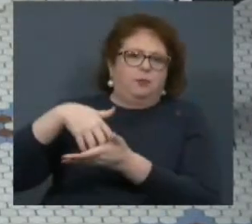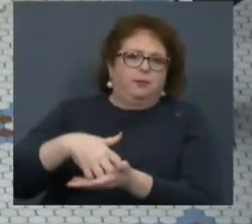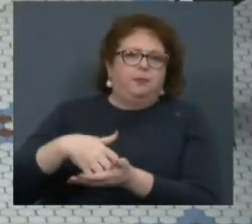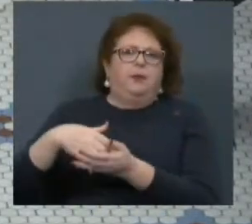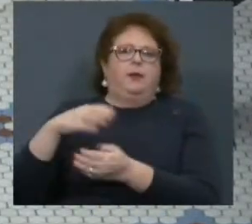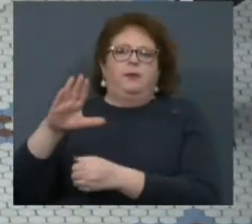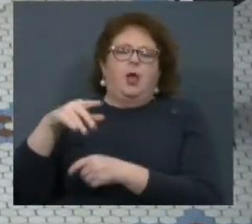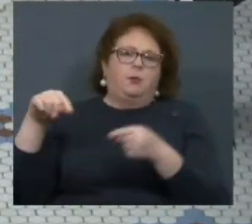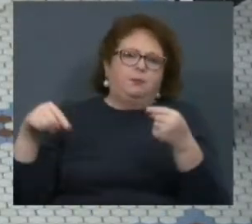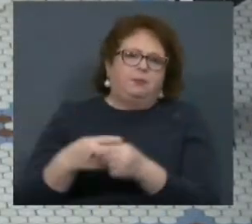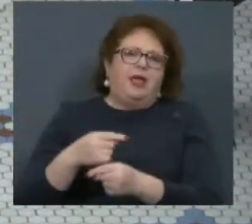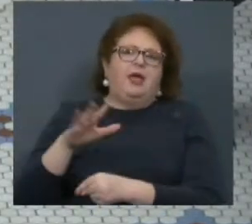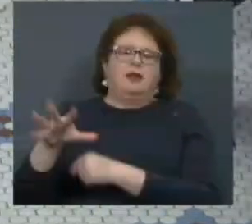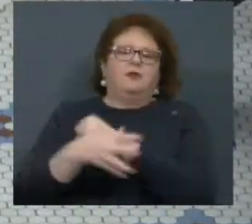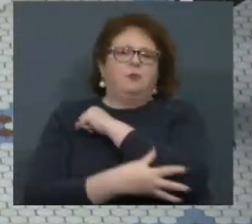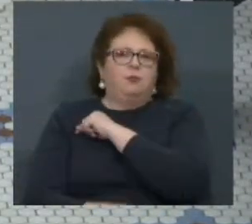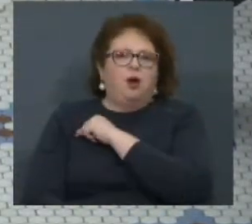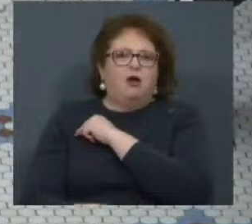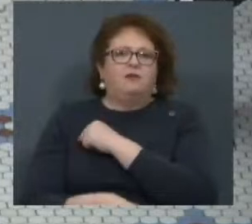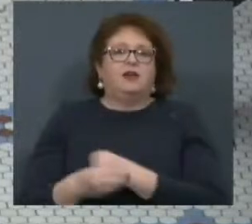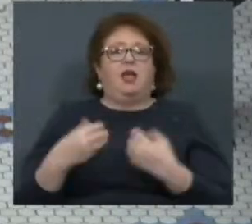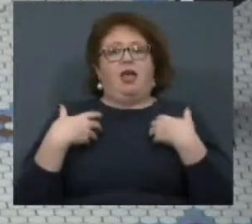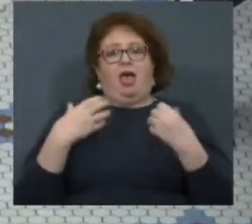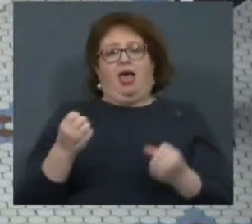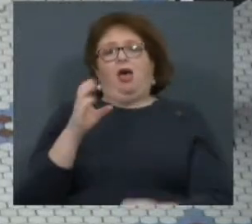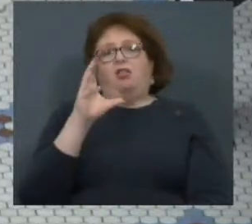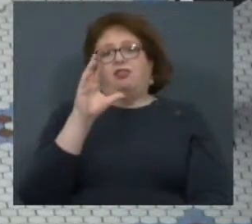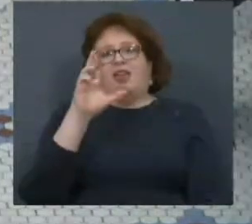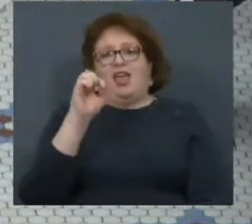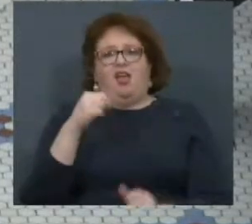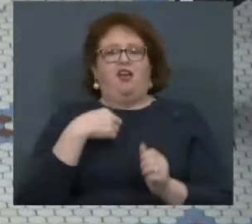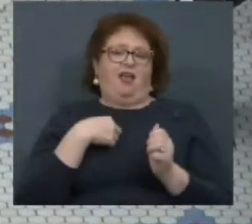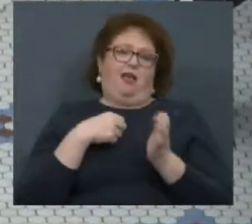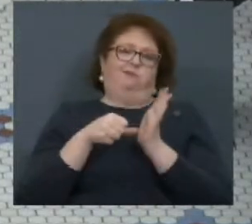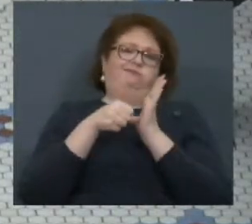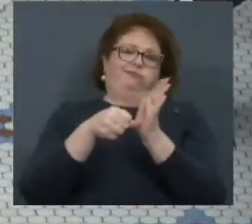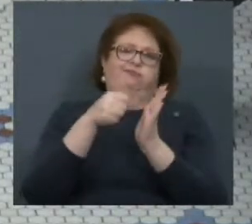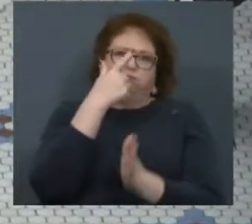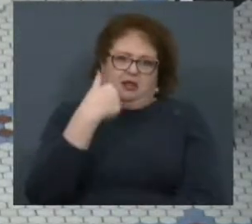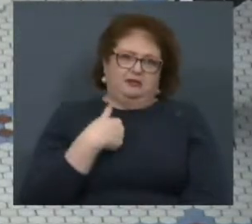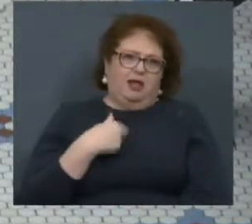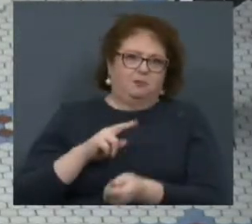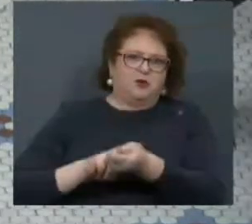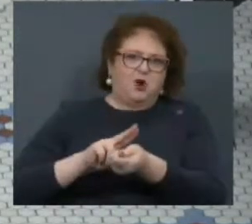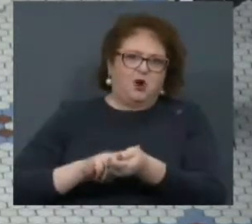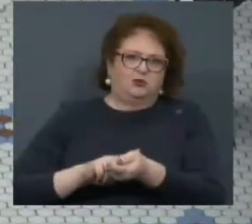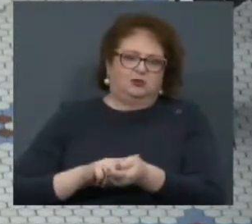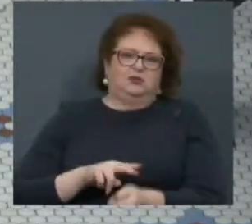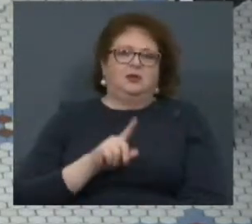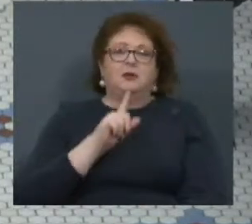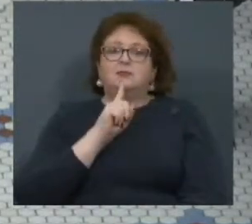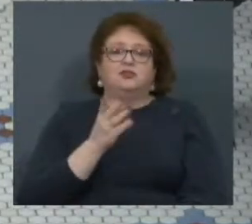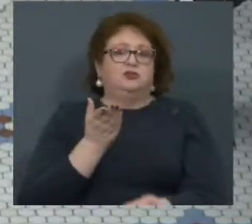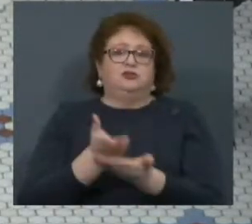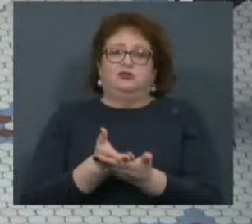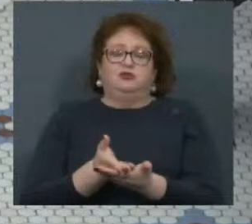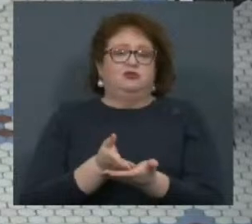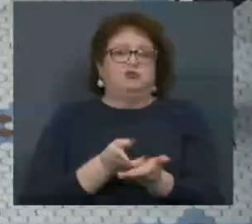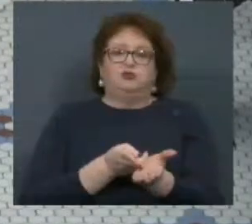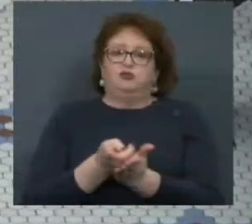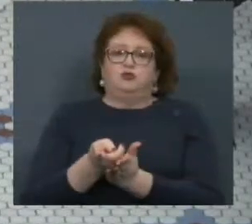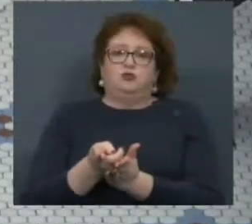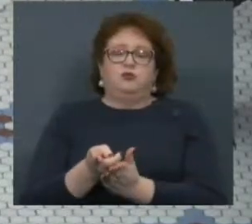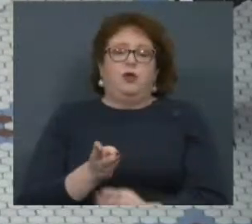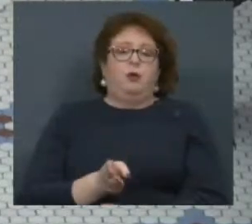quite a few times before I came up, and I use healthcare because, you know, I'm a nurse, right? It's a fundamental truth that prevention saves